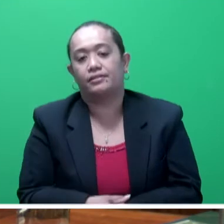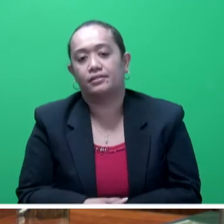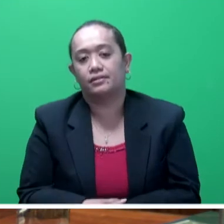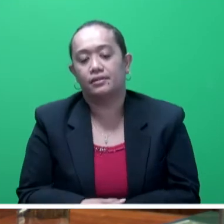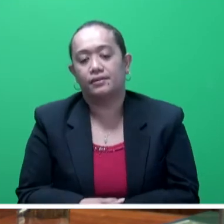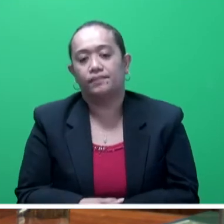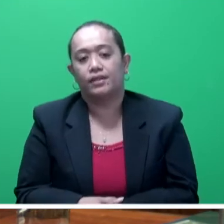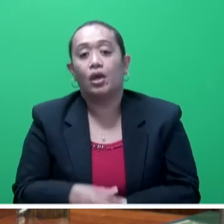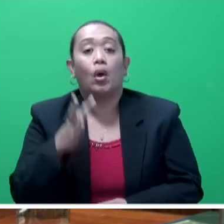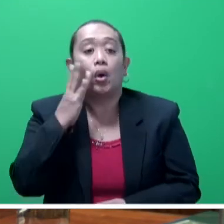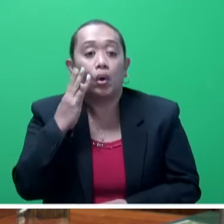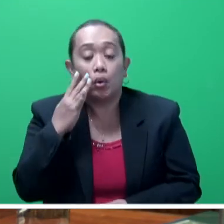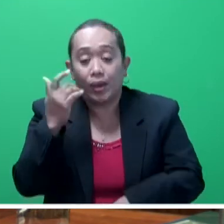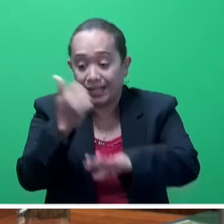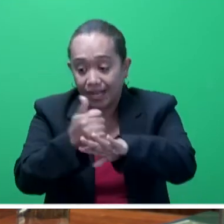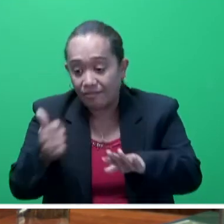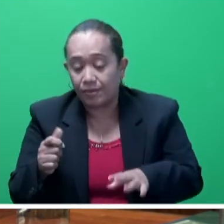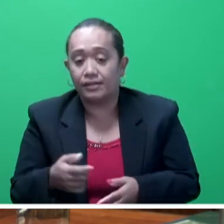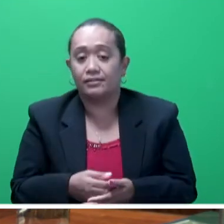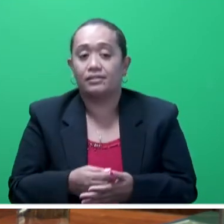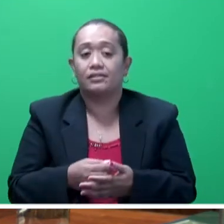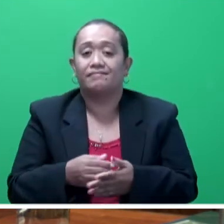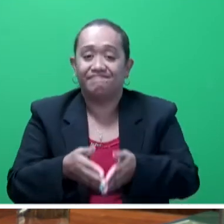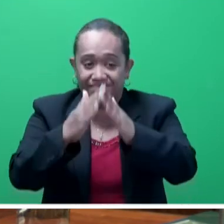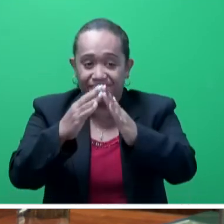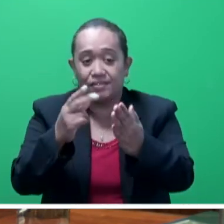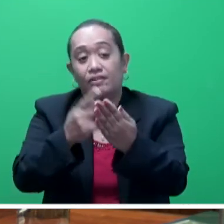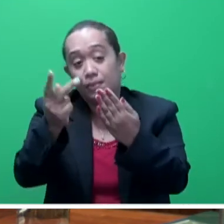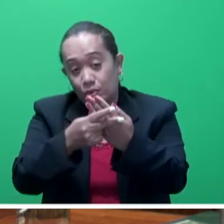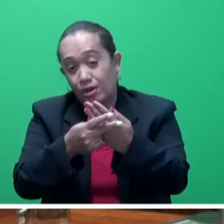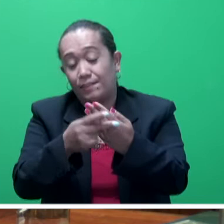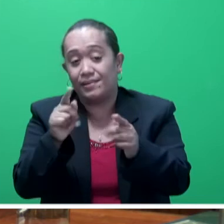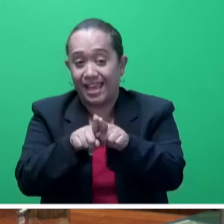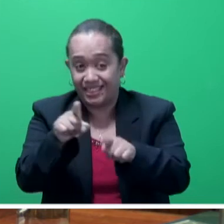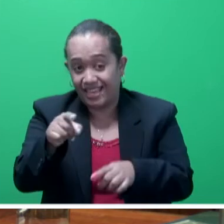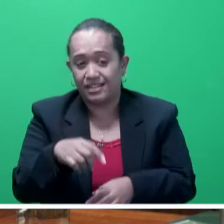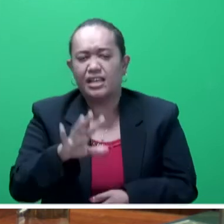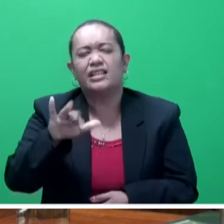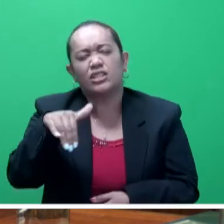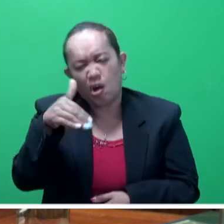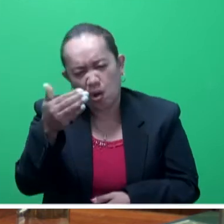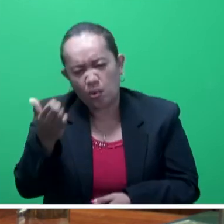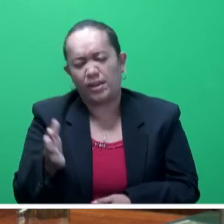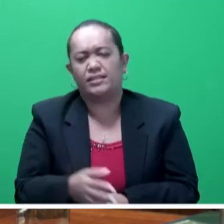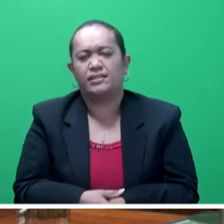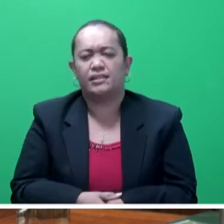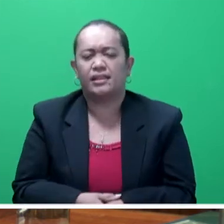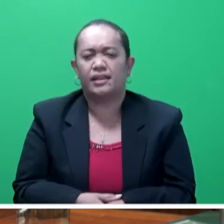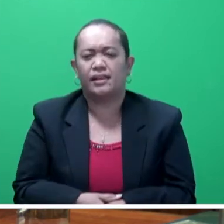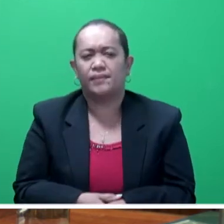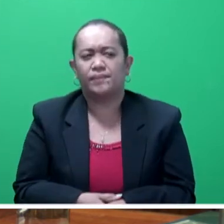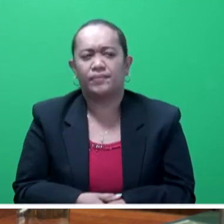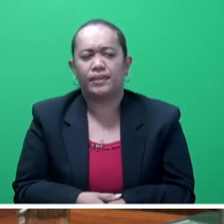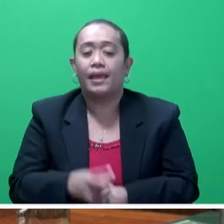Whenever a government rolls out such programs, Mr. Speaker, sir, there is always a tendency that